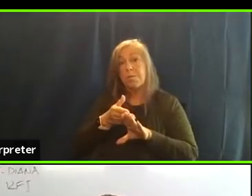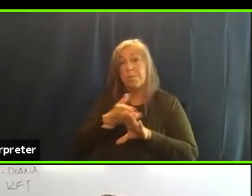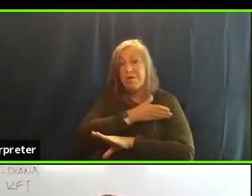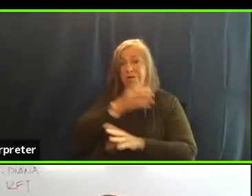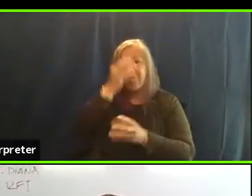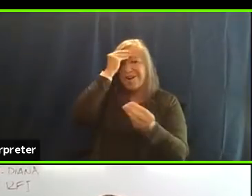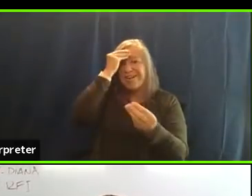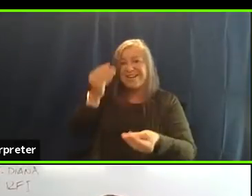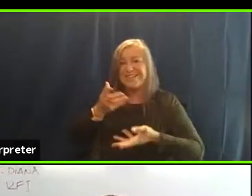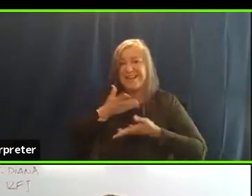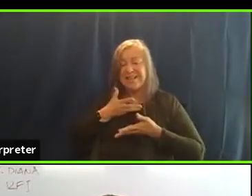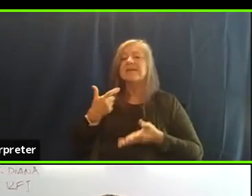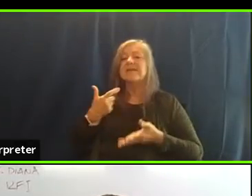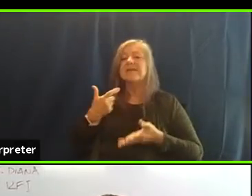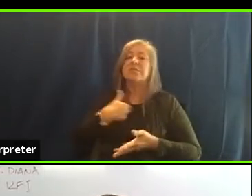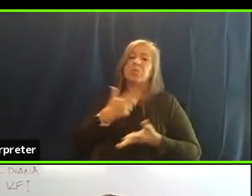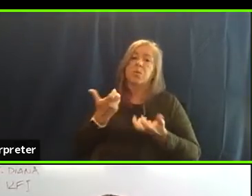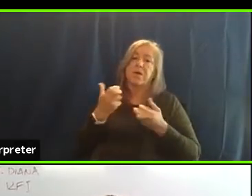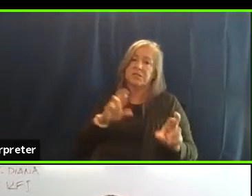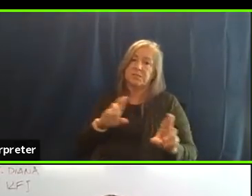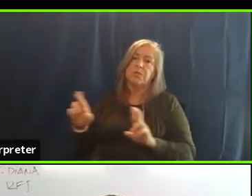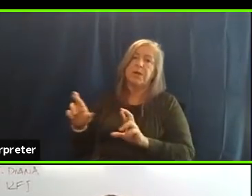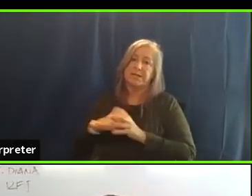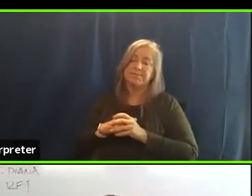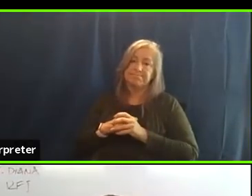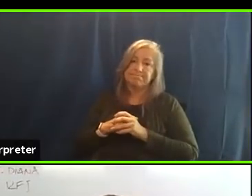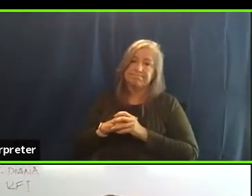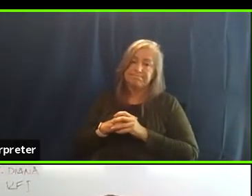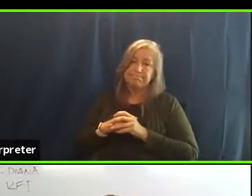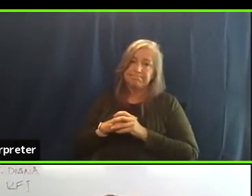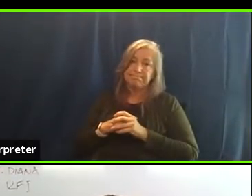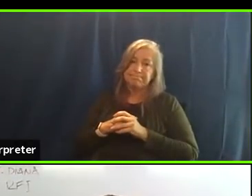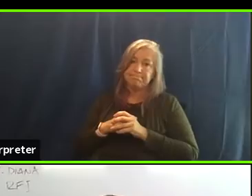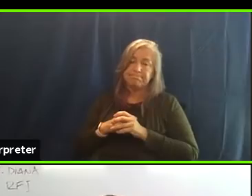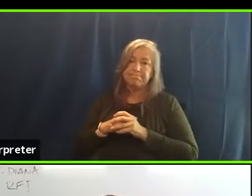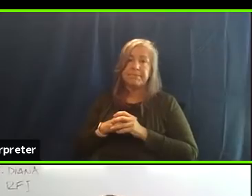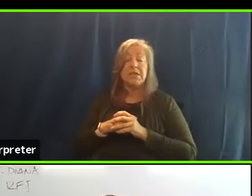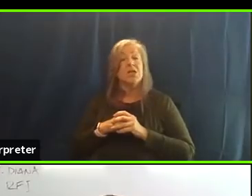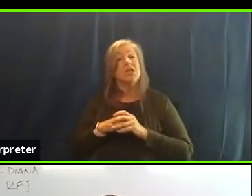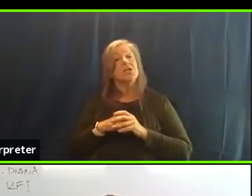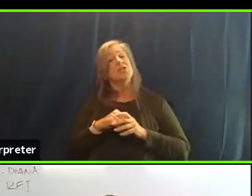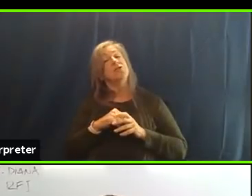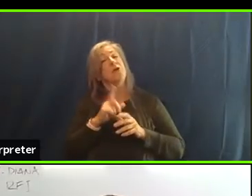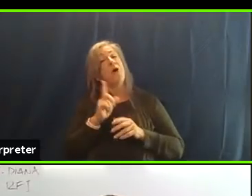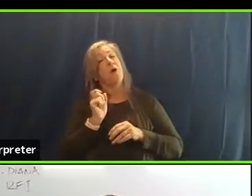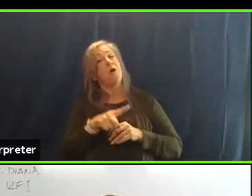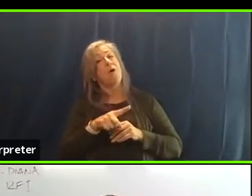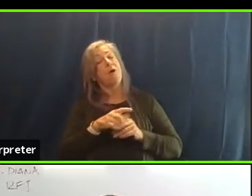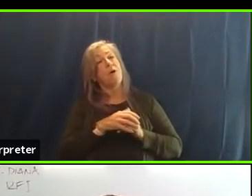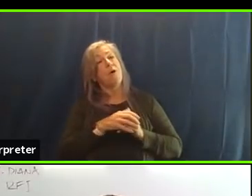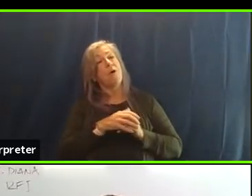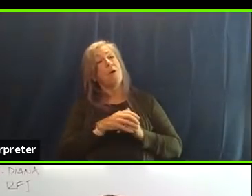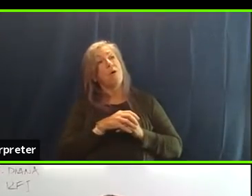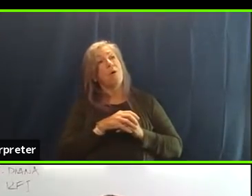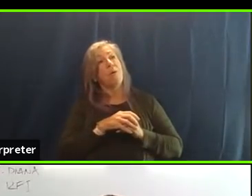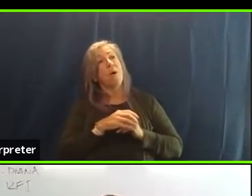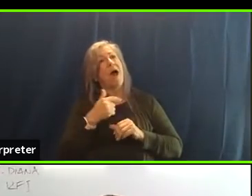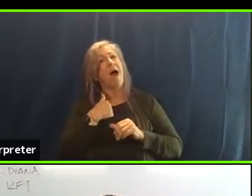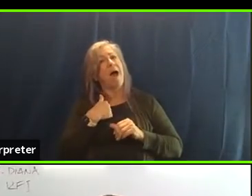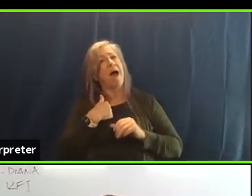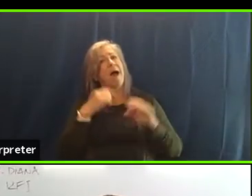building. And that's the last thing that we want. So Phil, I'm a teacher and I'm kind of picky about how my classroom's